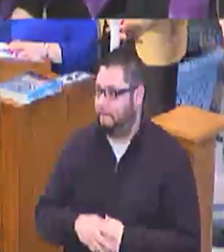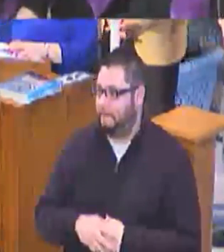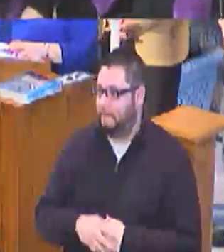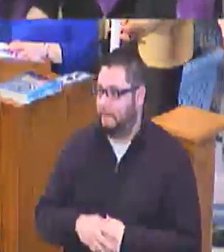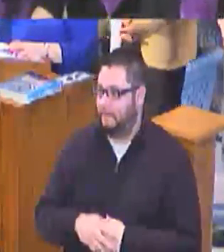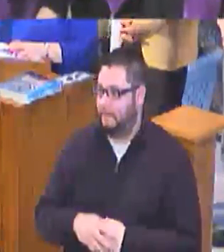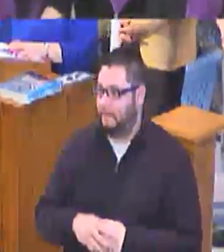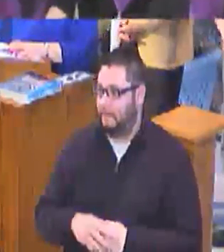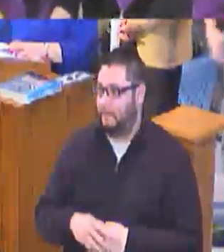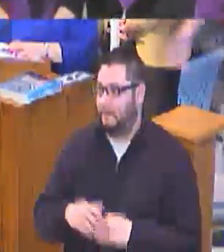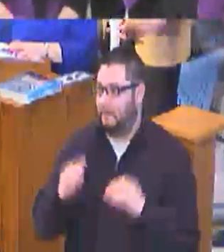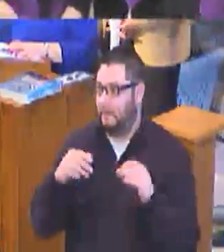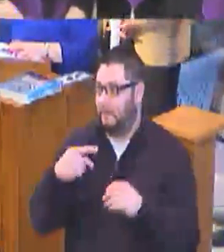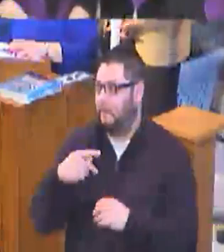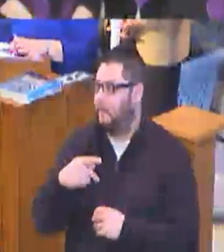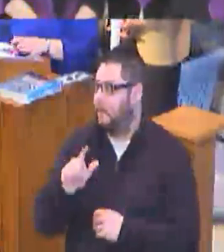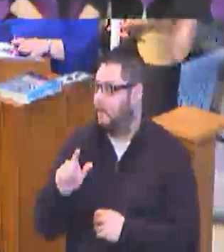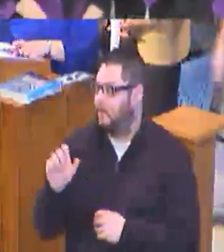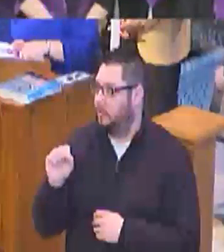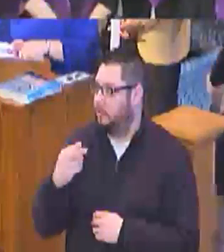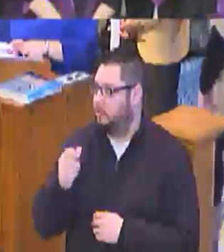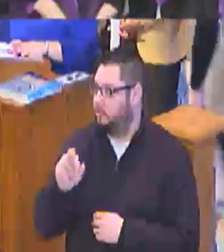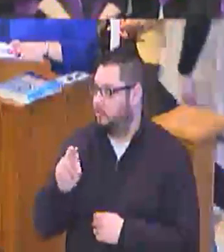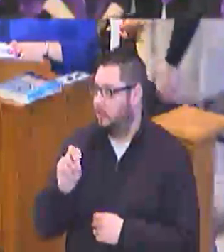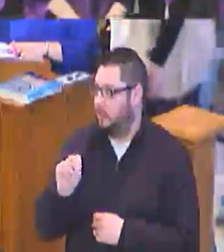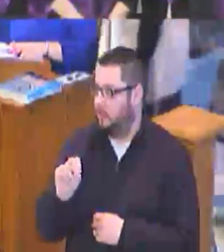Public Relations, Sharon Payne.